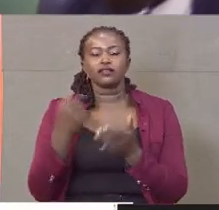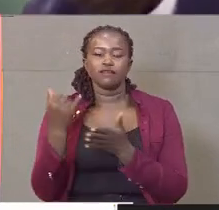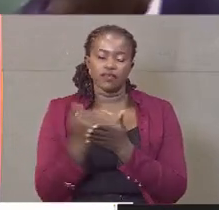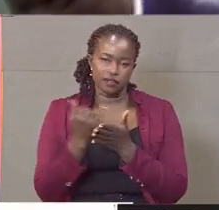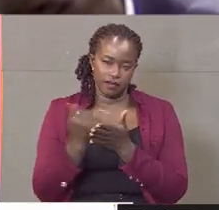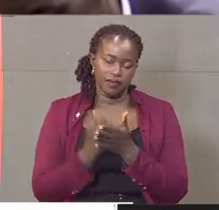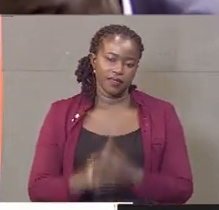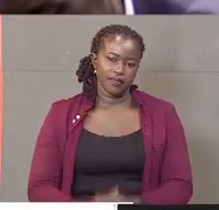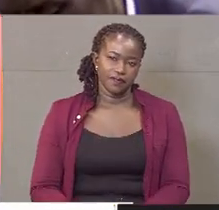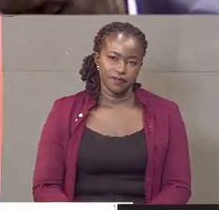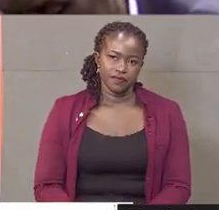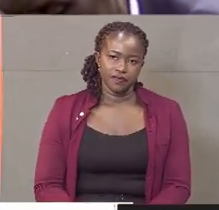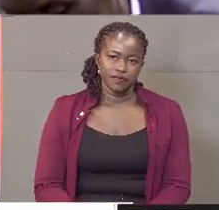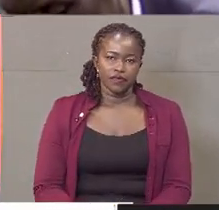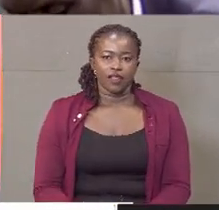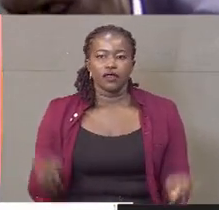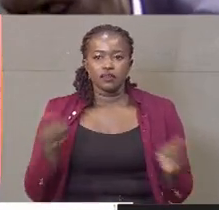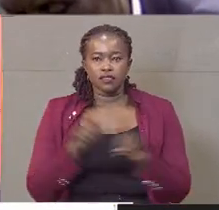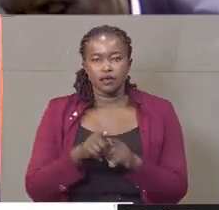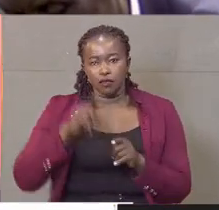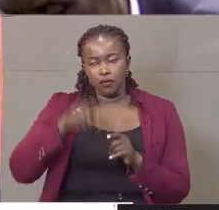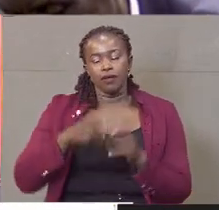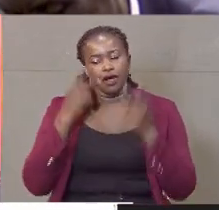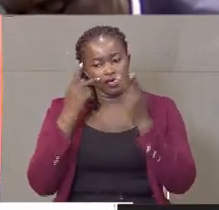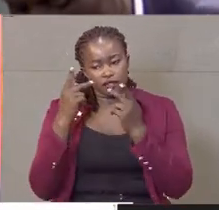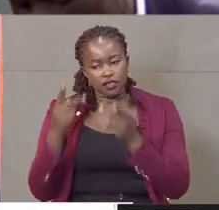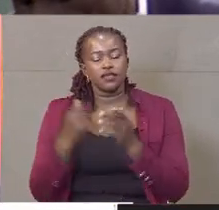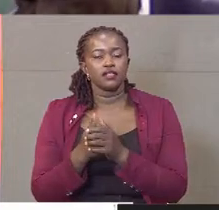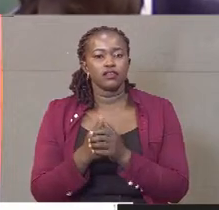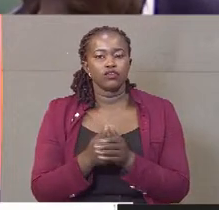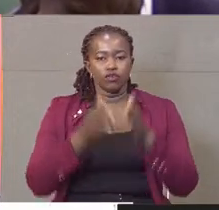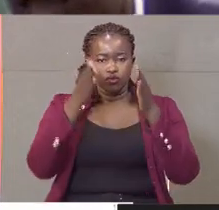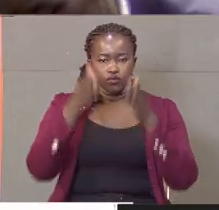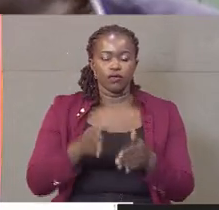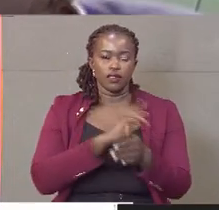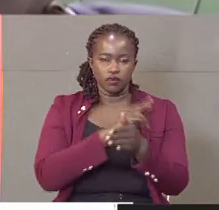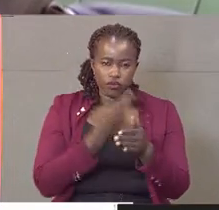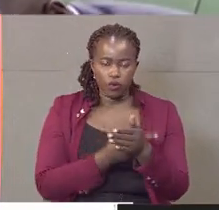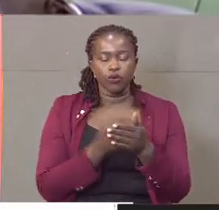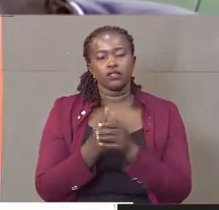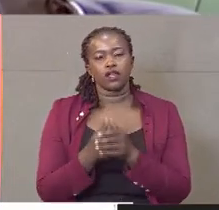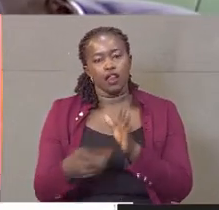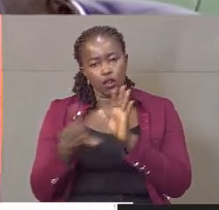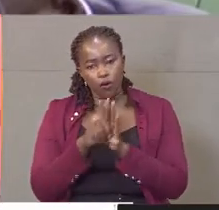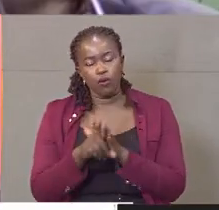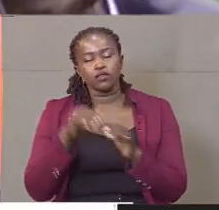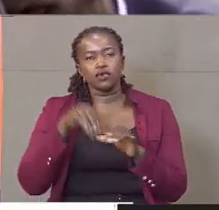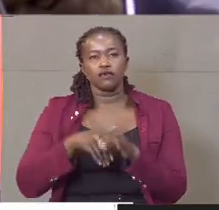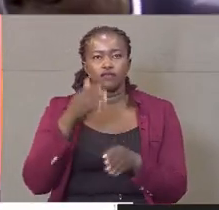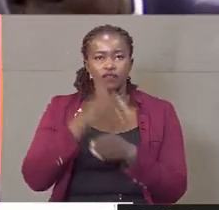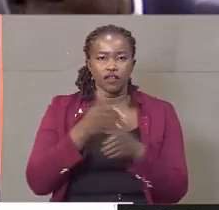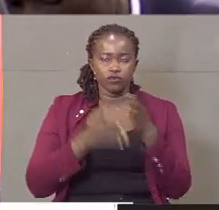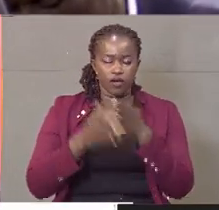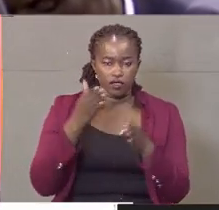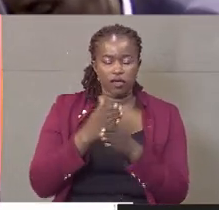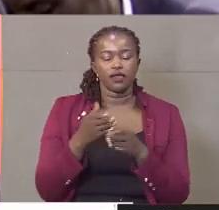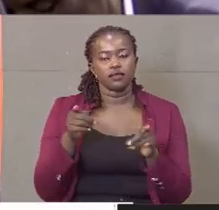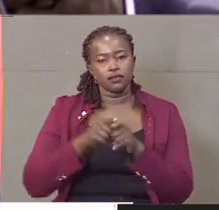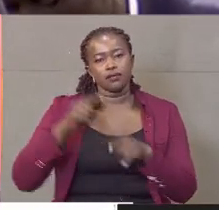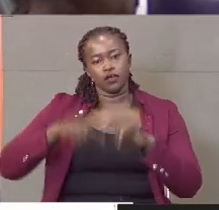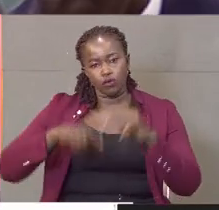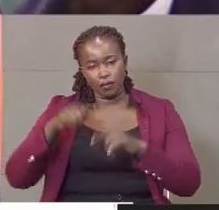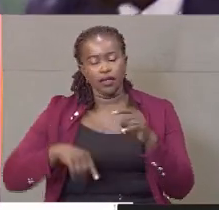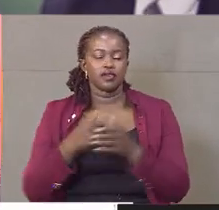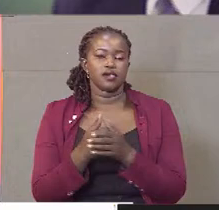And we need to look at diagnostics, human resource, legislation, infrastructure, and equipment. For